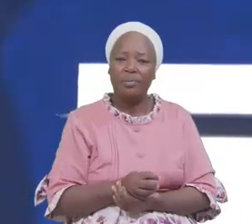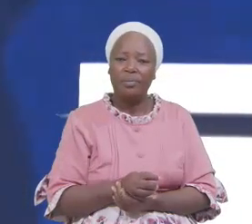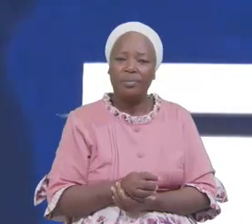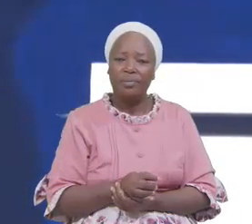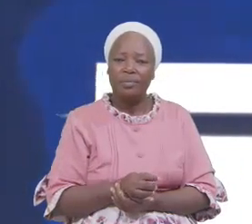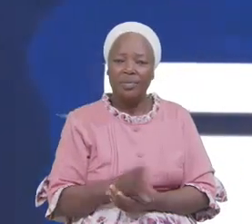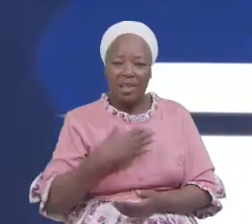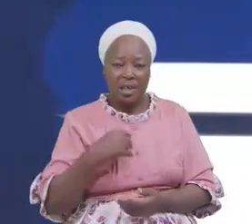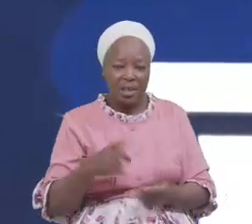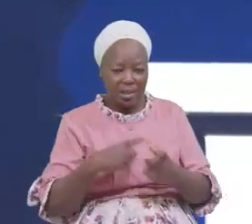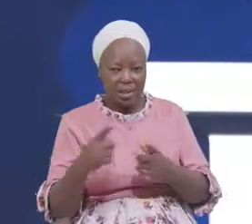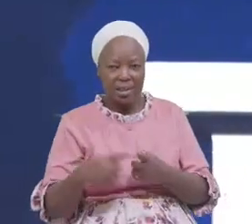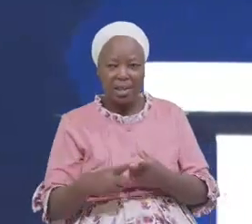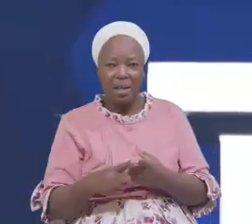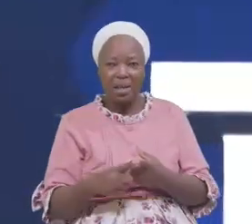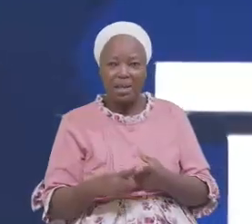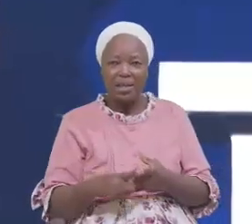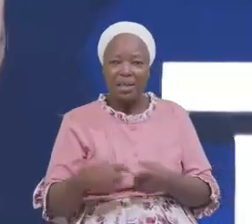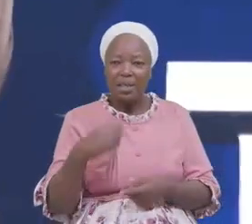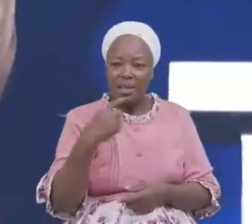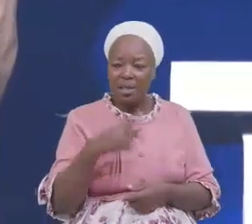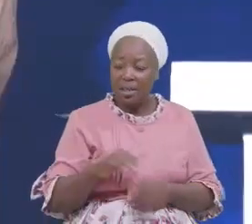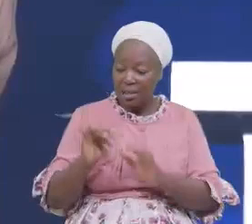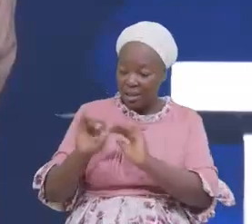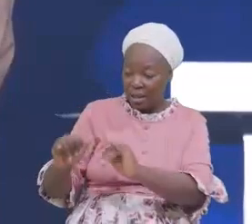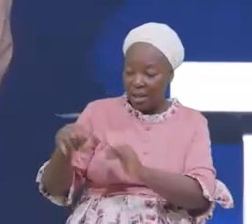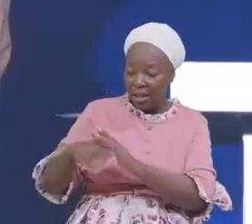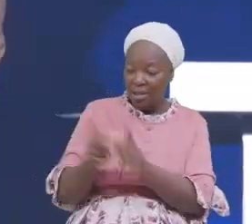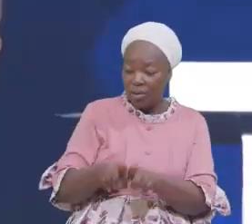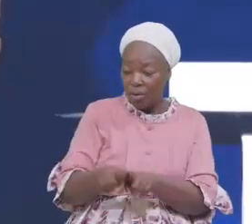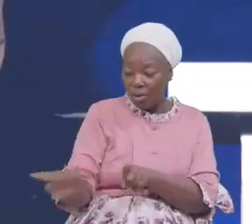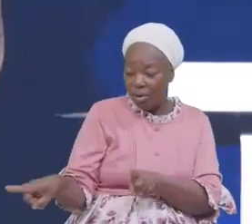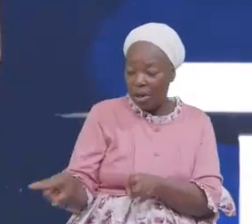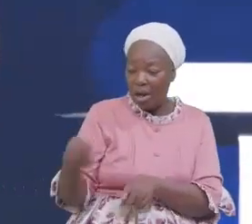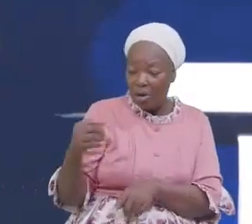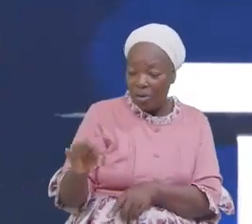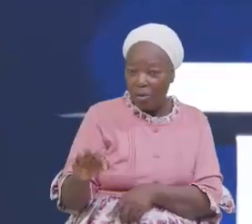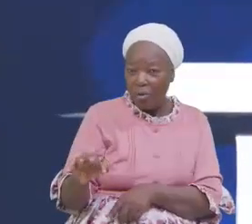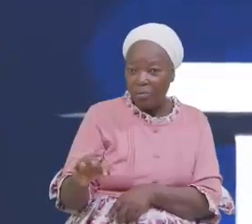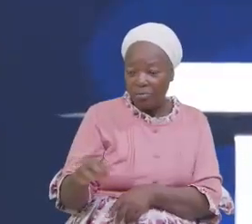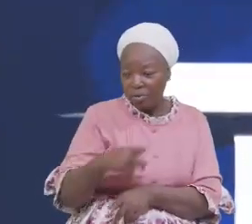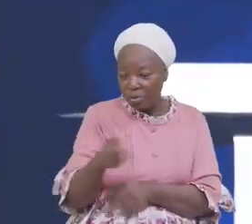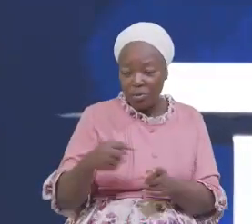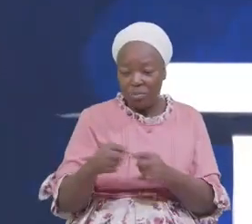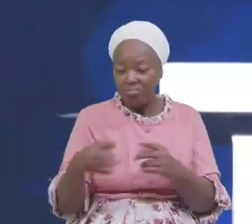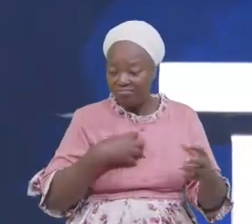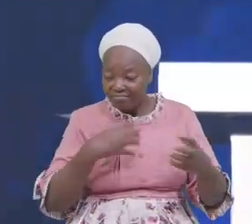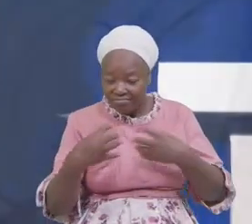And they stayed in the corner of those who criticize.